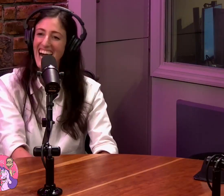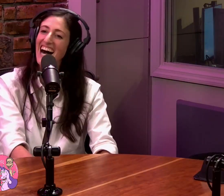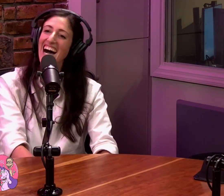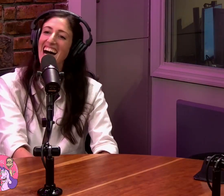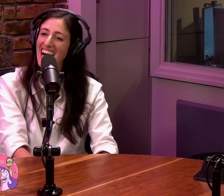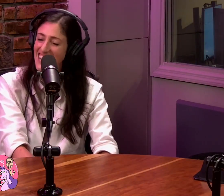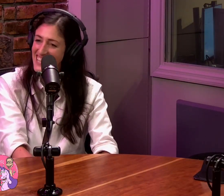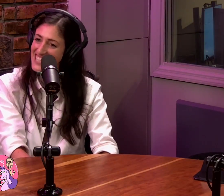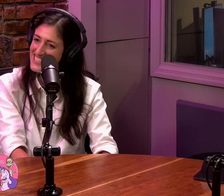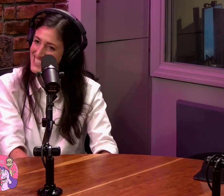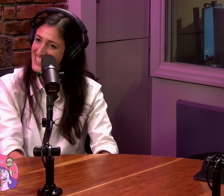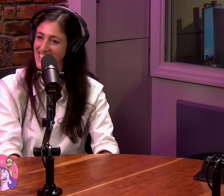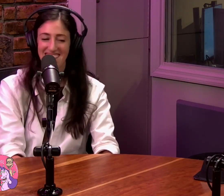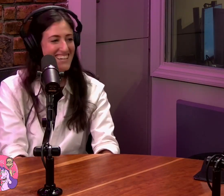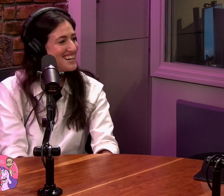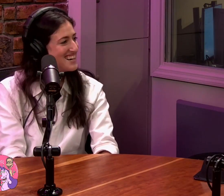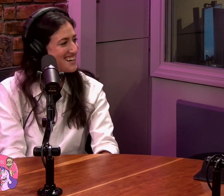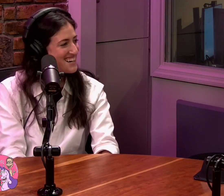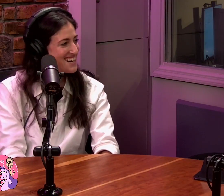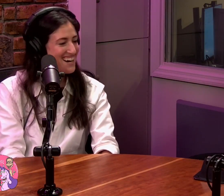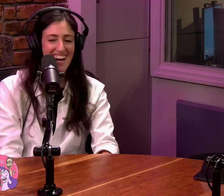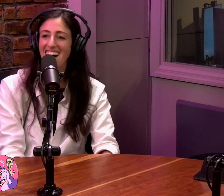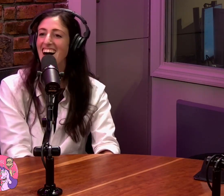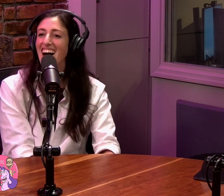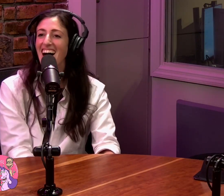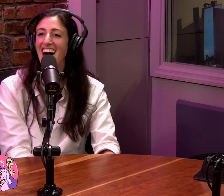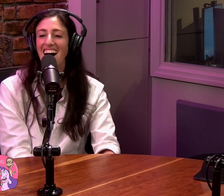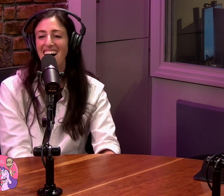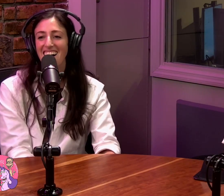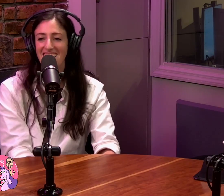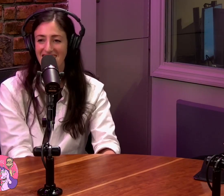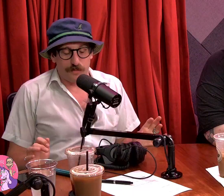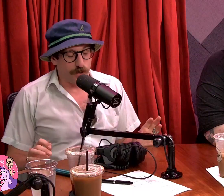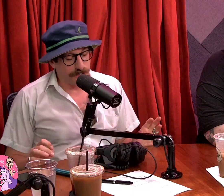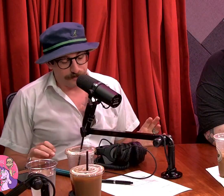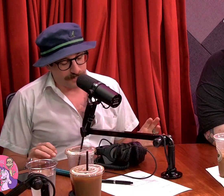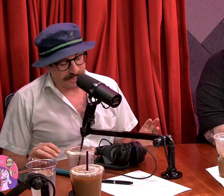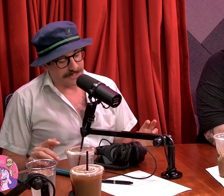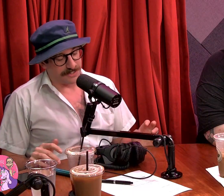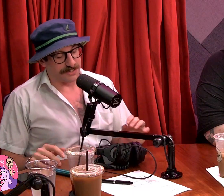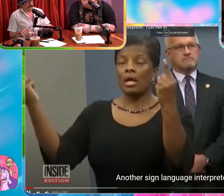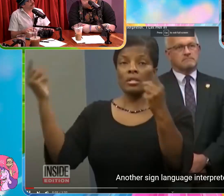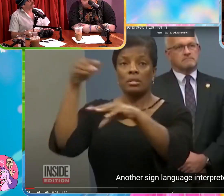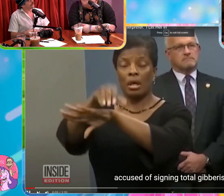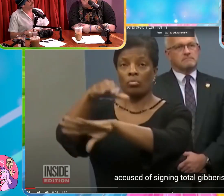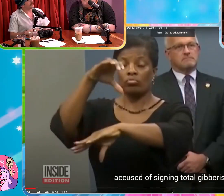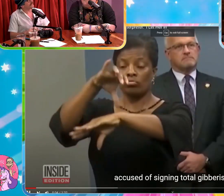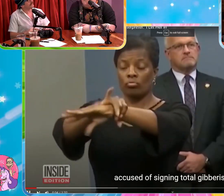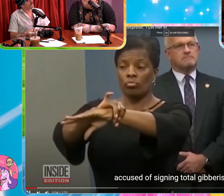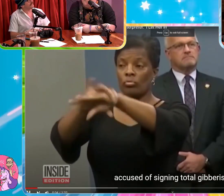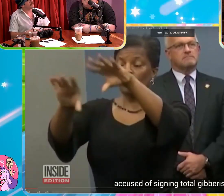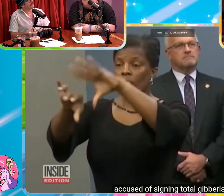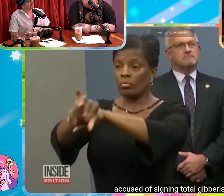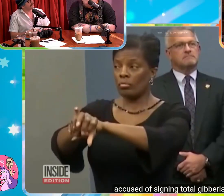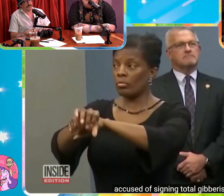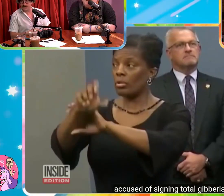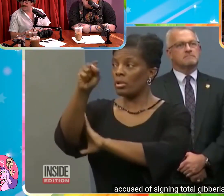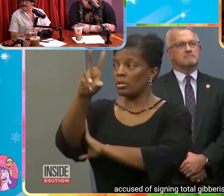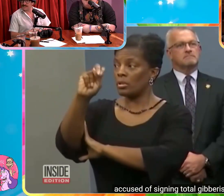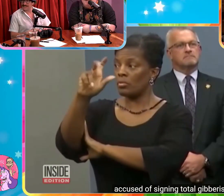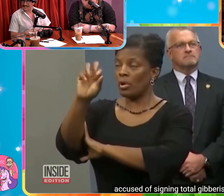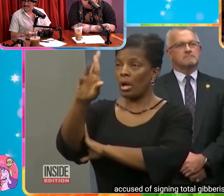book and That's was not. like, Yeah, she read I've my seen what I Italian need book. to know. Yeah. Dude, what a fucking loser, man.